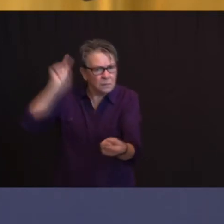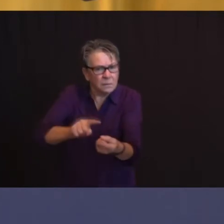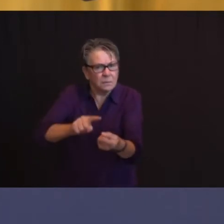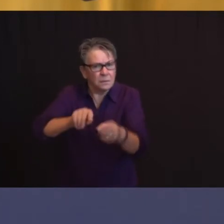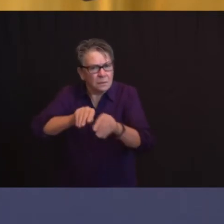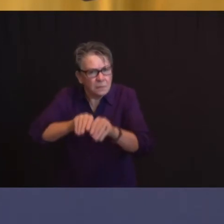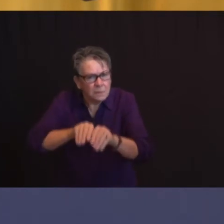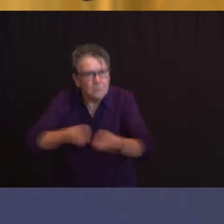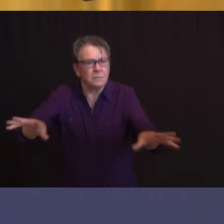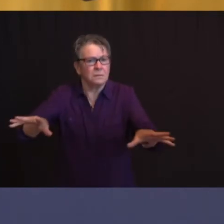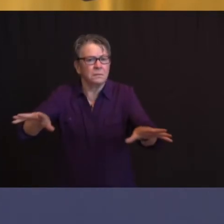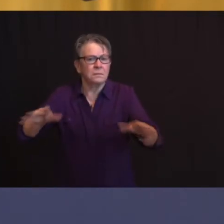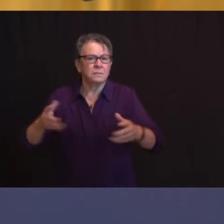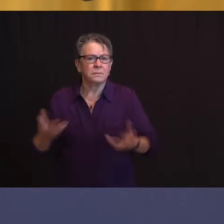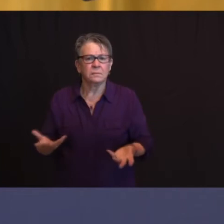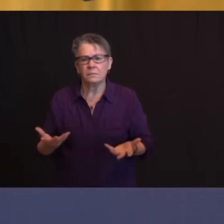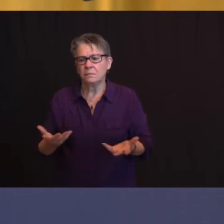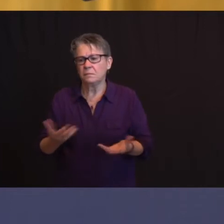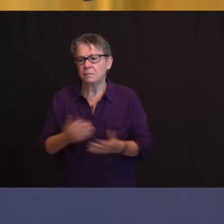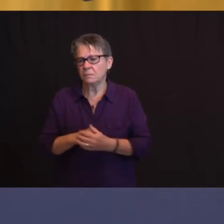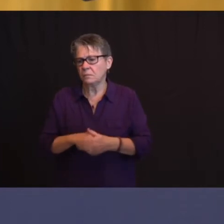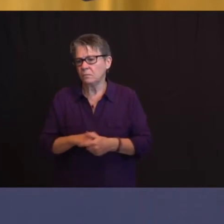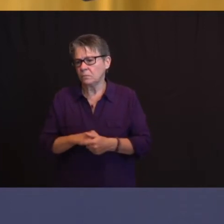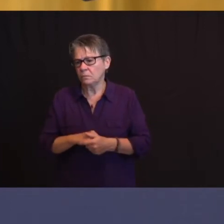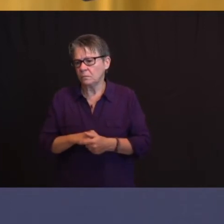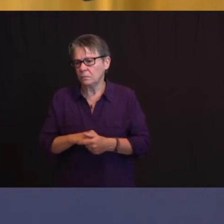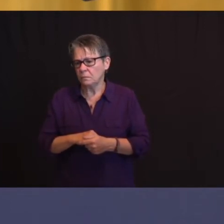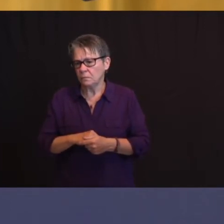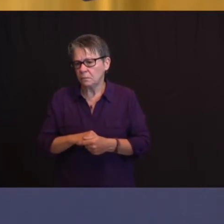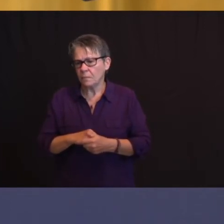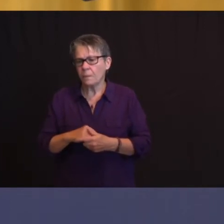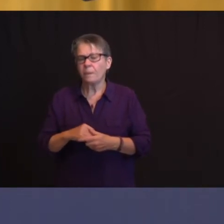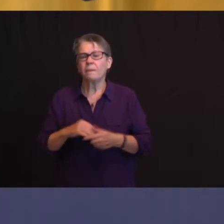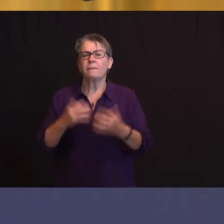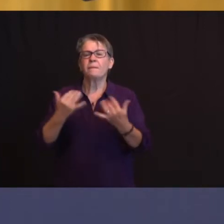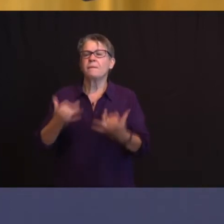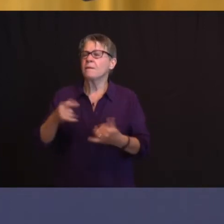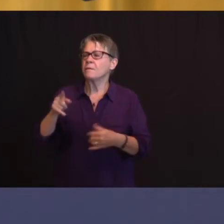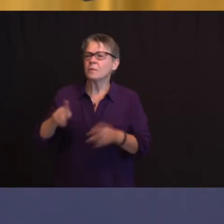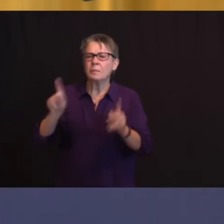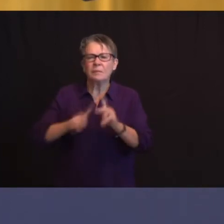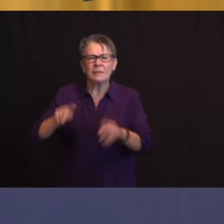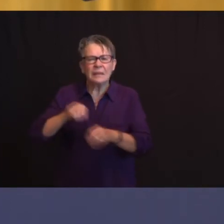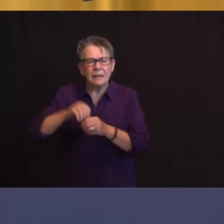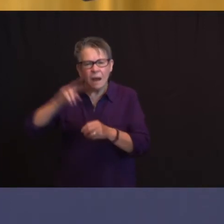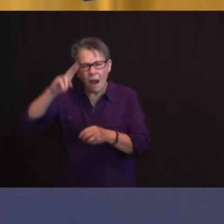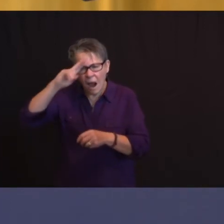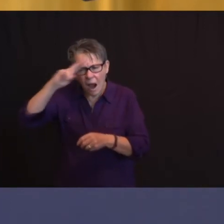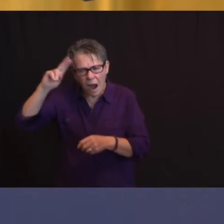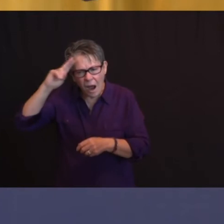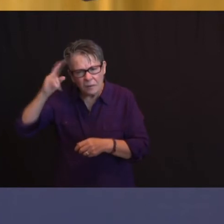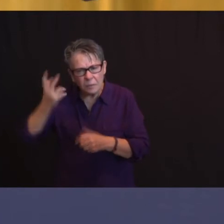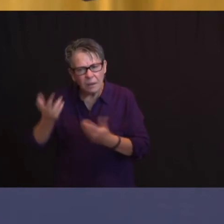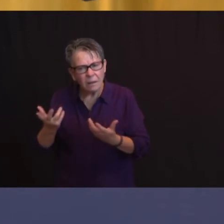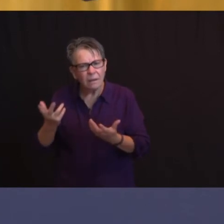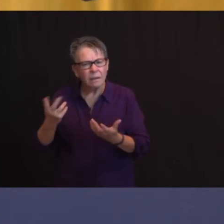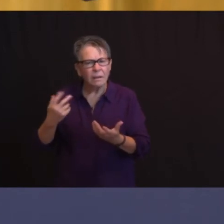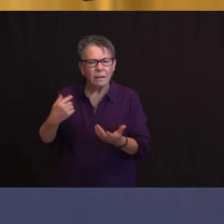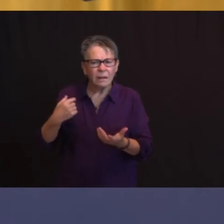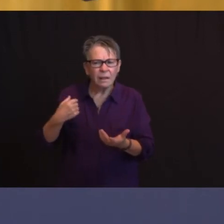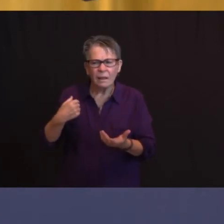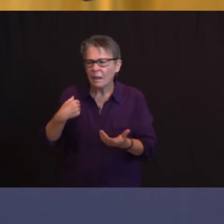up, or the handful of the models, Mahan, at some point in our upcoming. But you've got numbers that go up to, 8,000 cases a day,